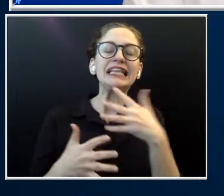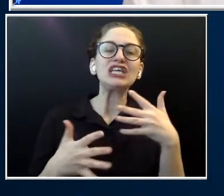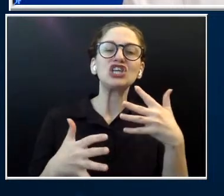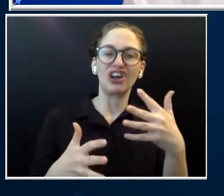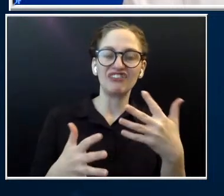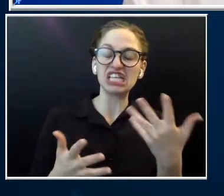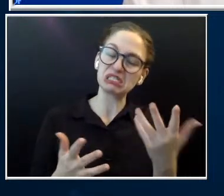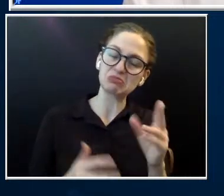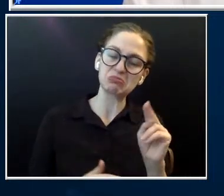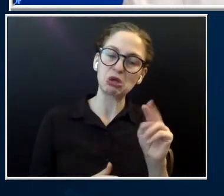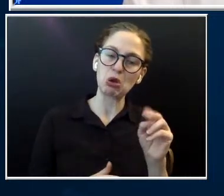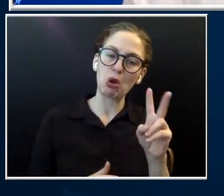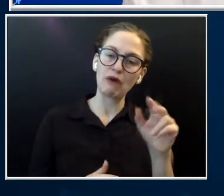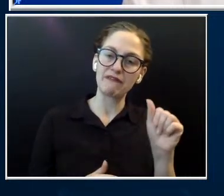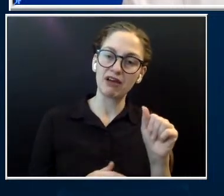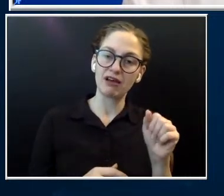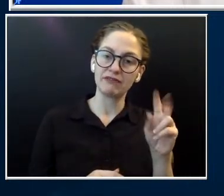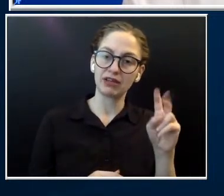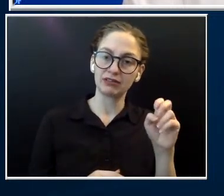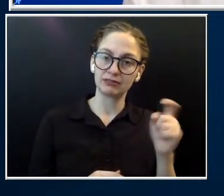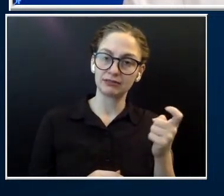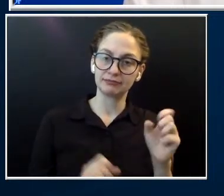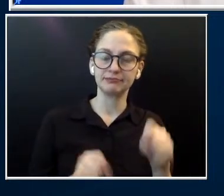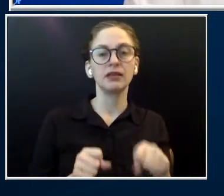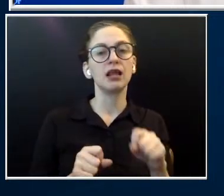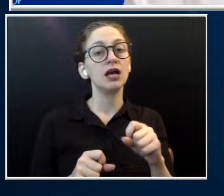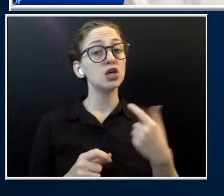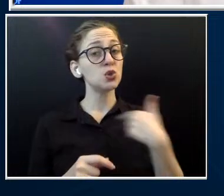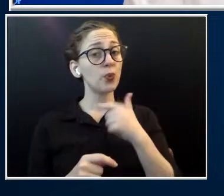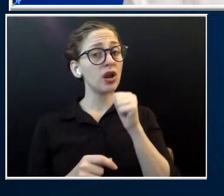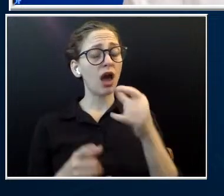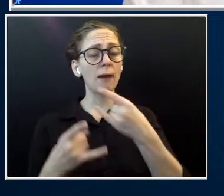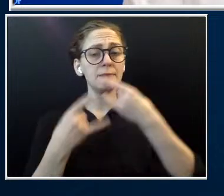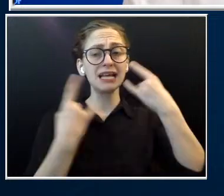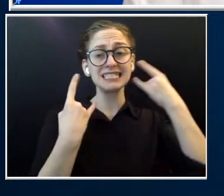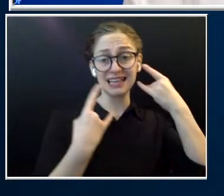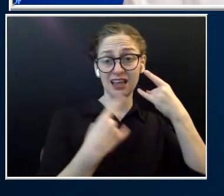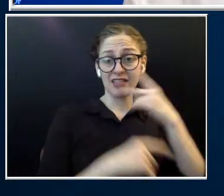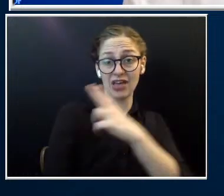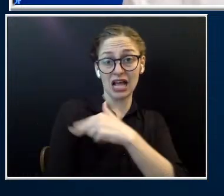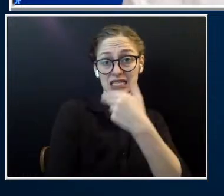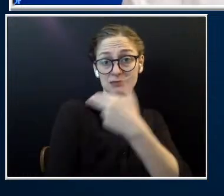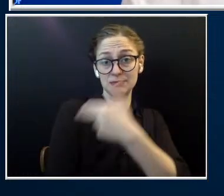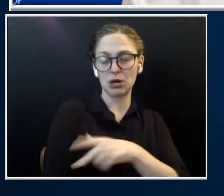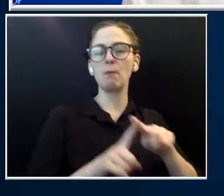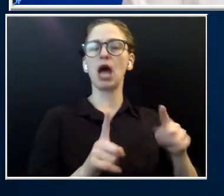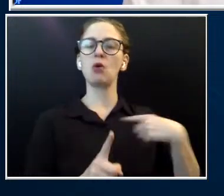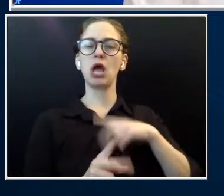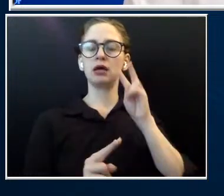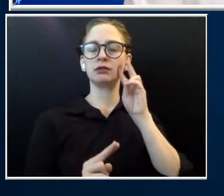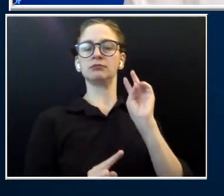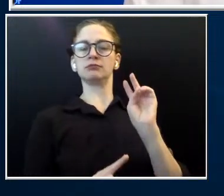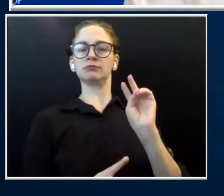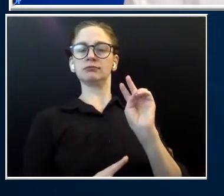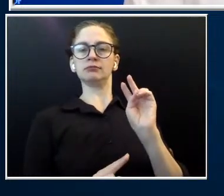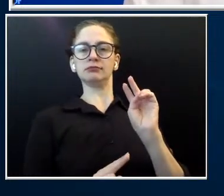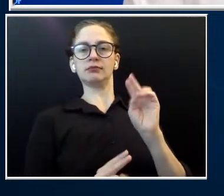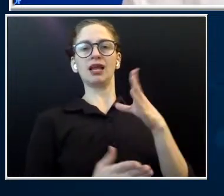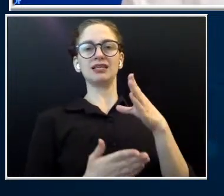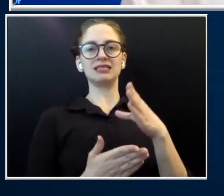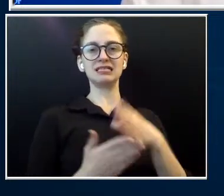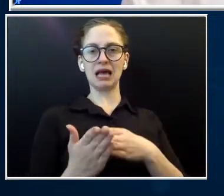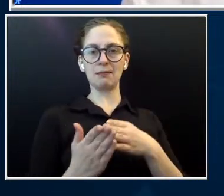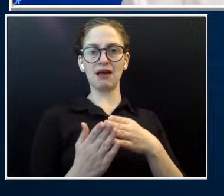but we are keeping a careful eye on the number, and some of our individual units have started masking, not only for patient safety, but because they have employees who have been